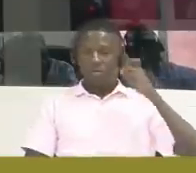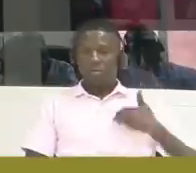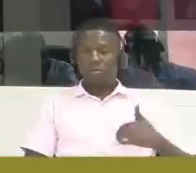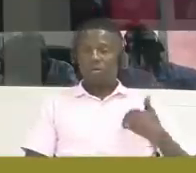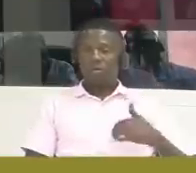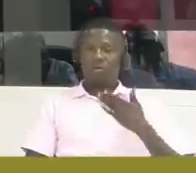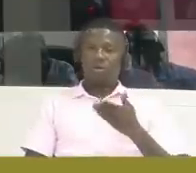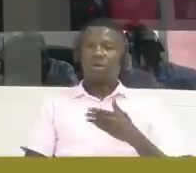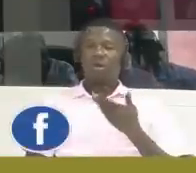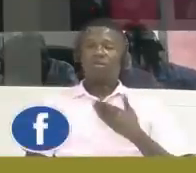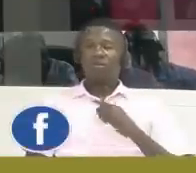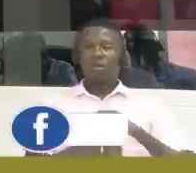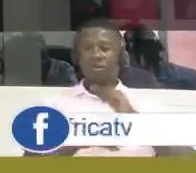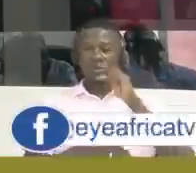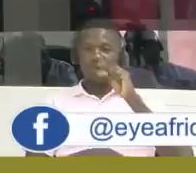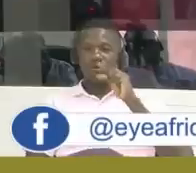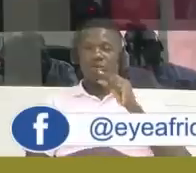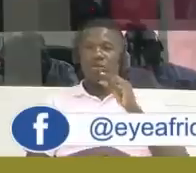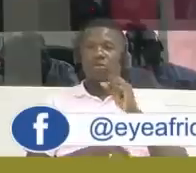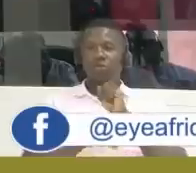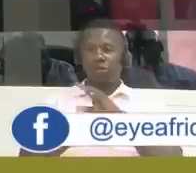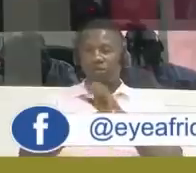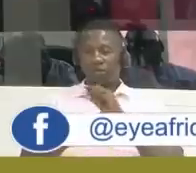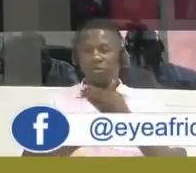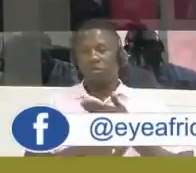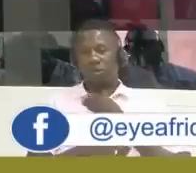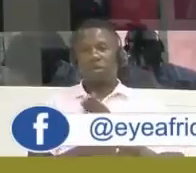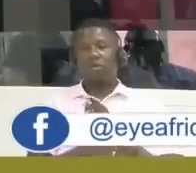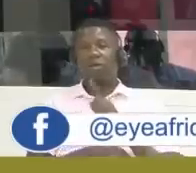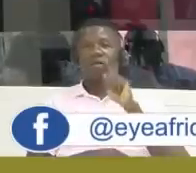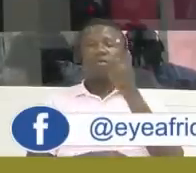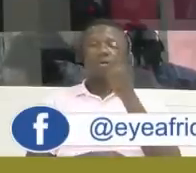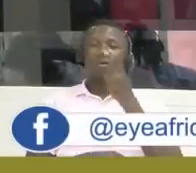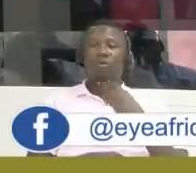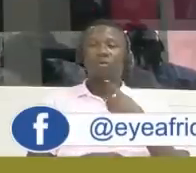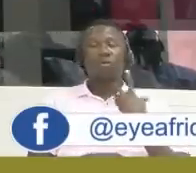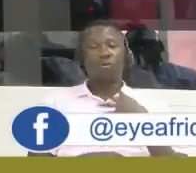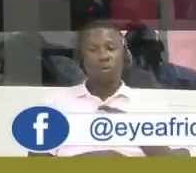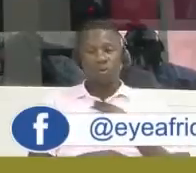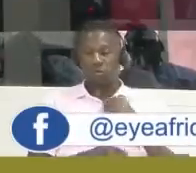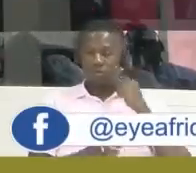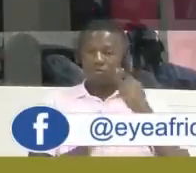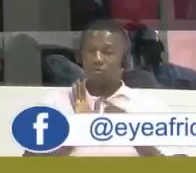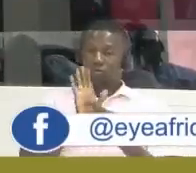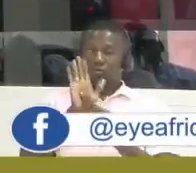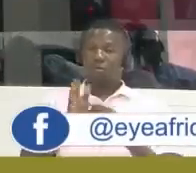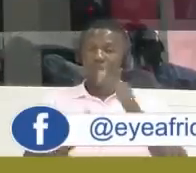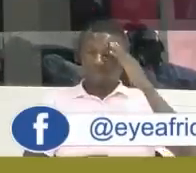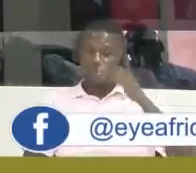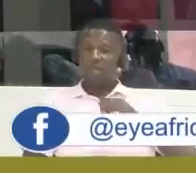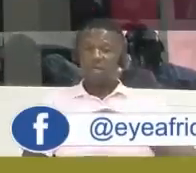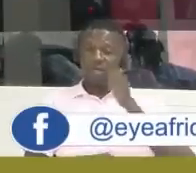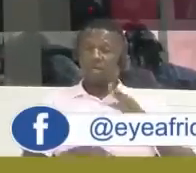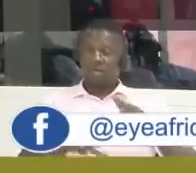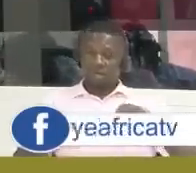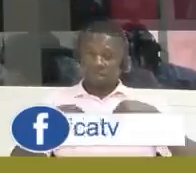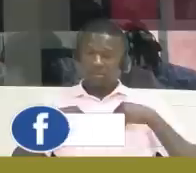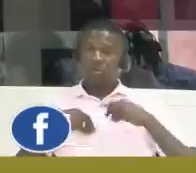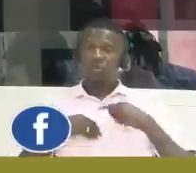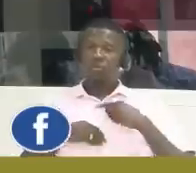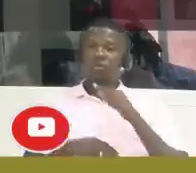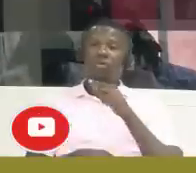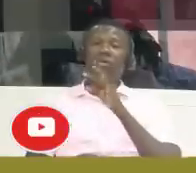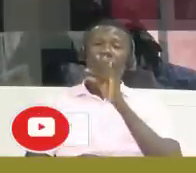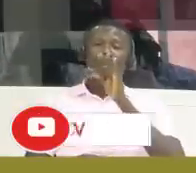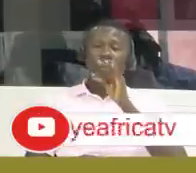make. First and foremost, I would like to show my thanks and appreciation to the TRRC for